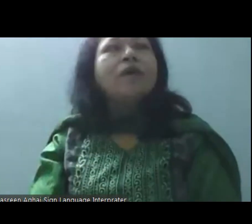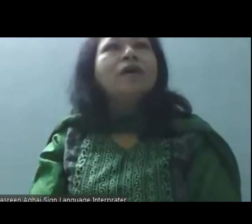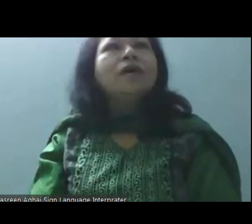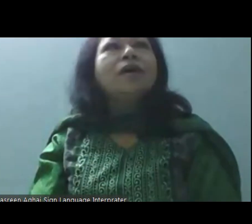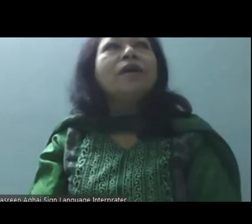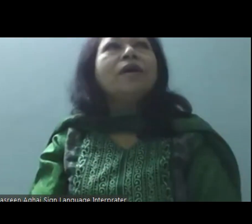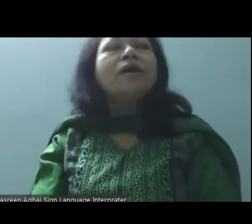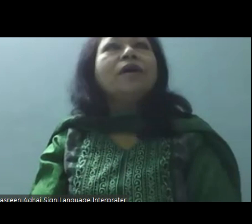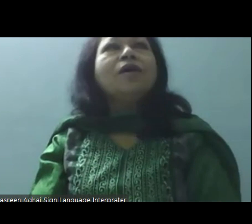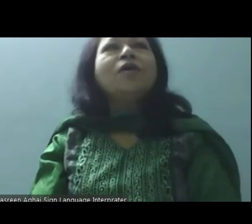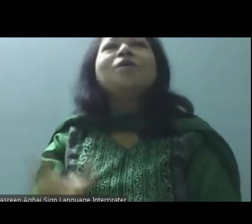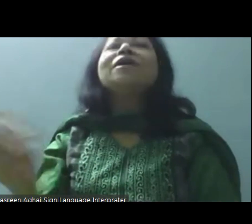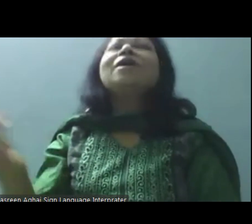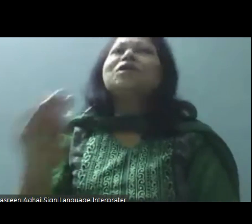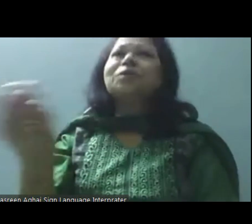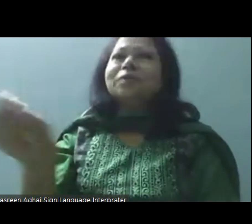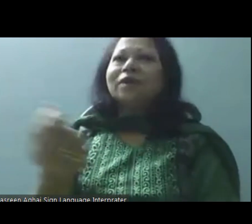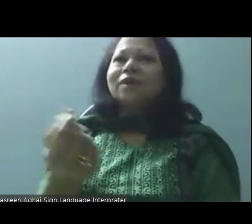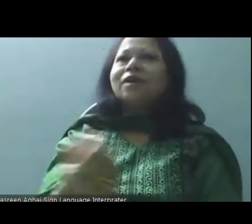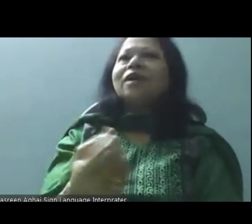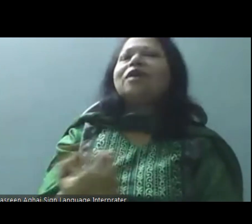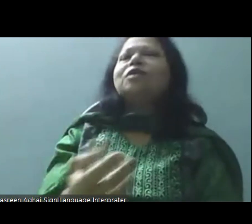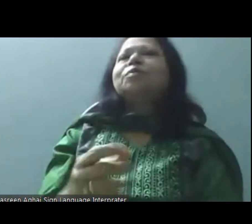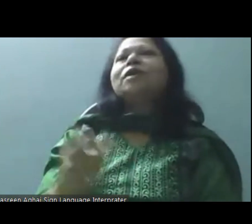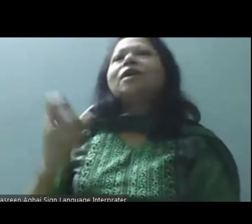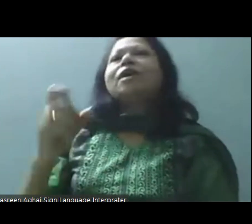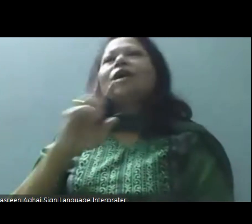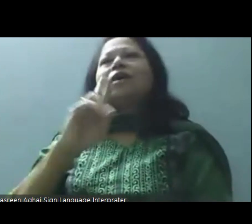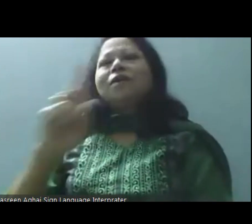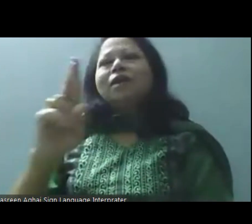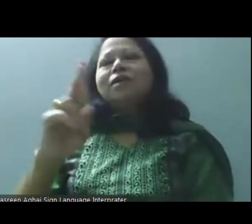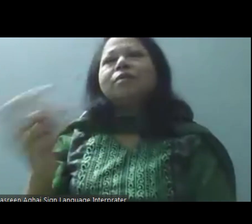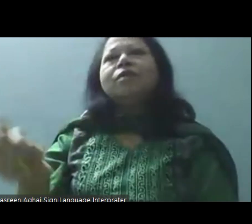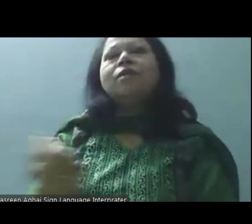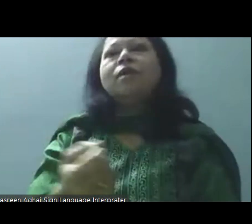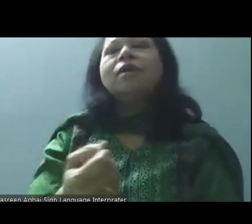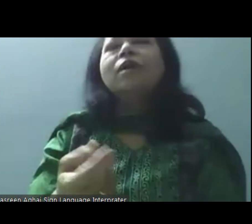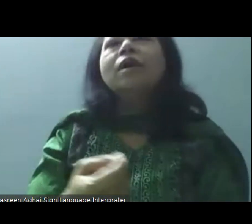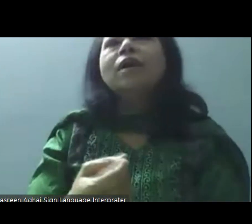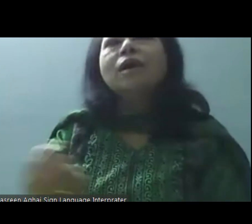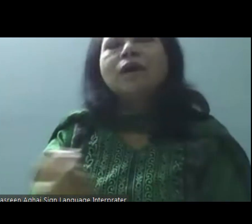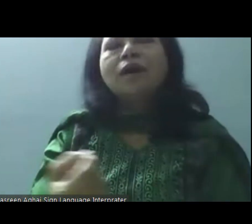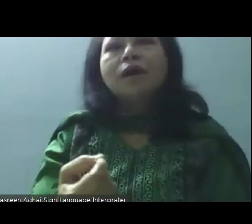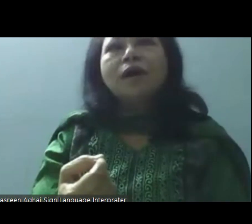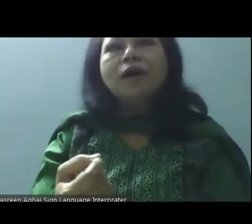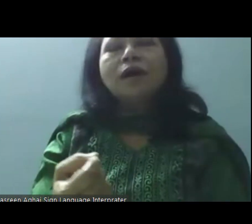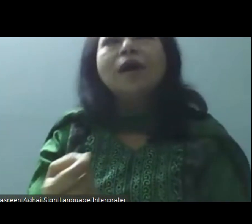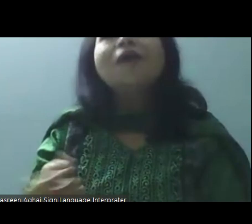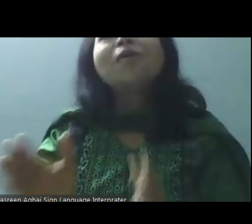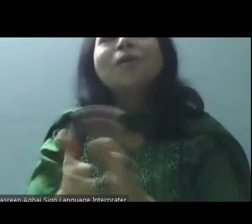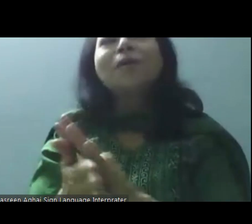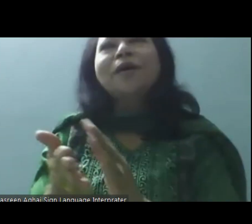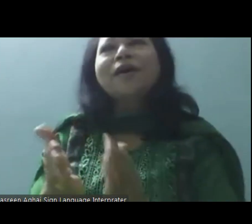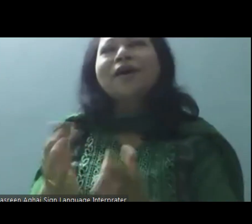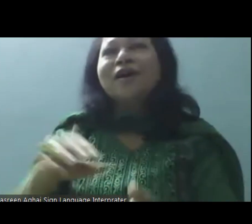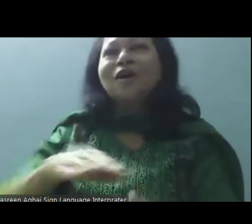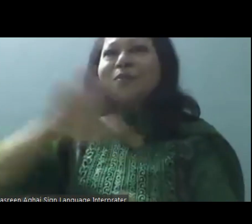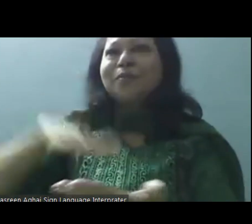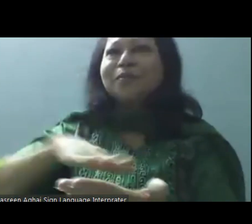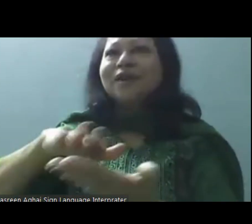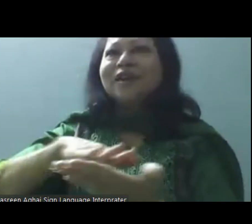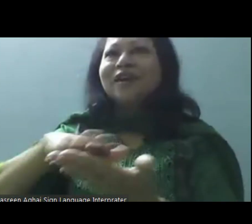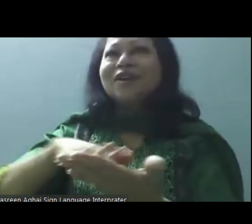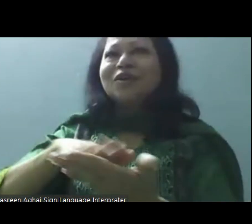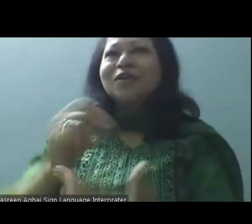some recipes online. I wish, for example, to eat paratha again. I